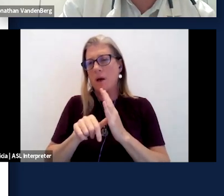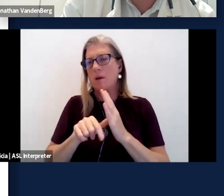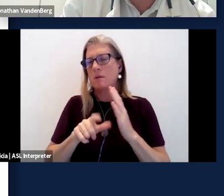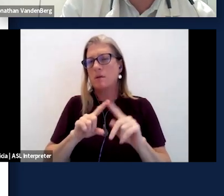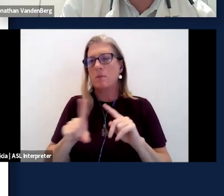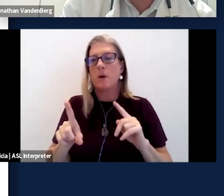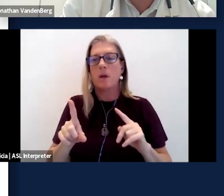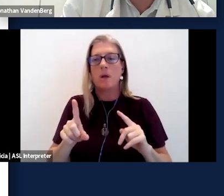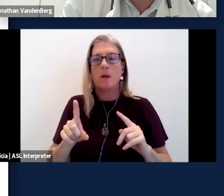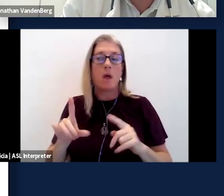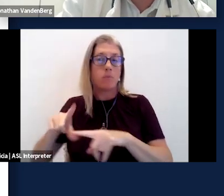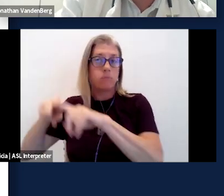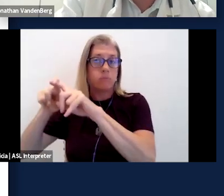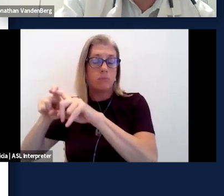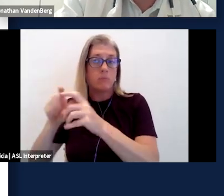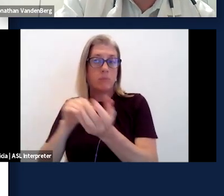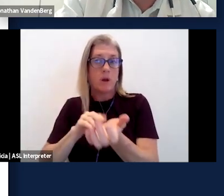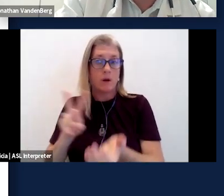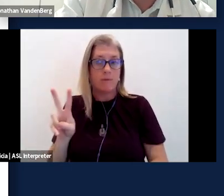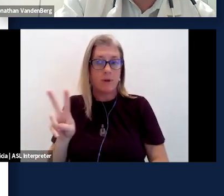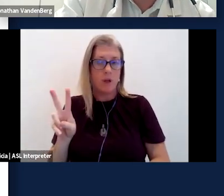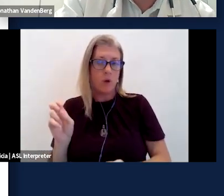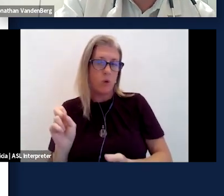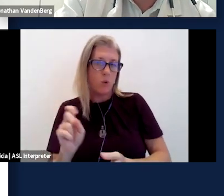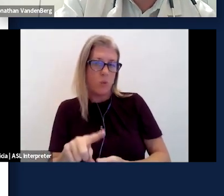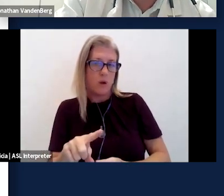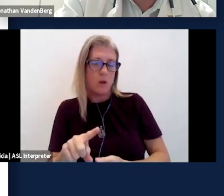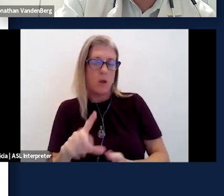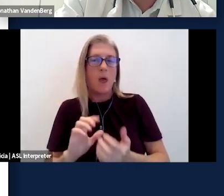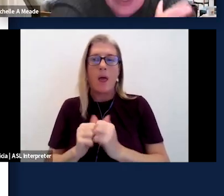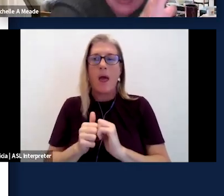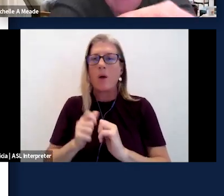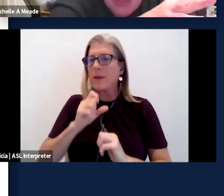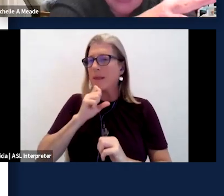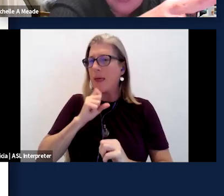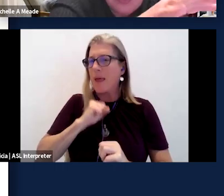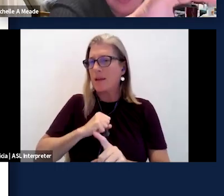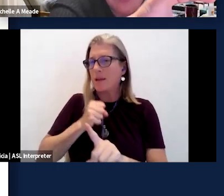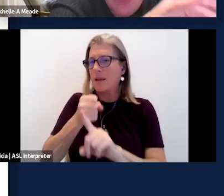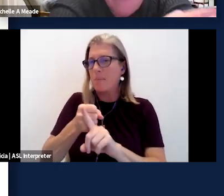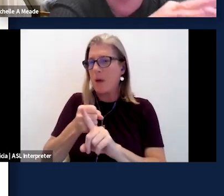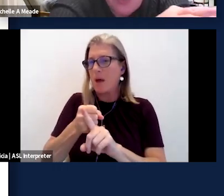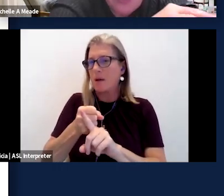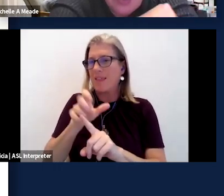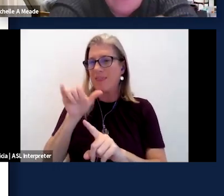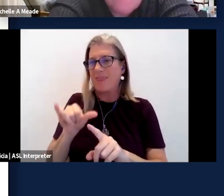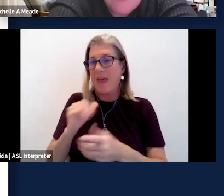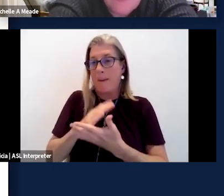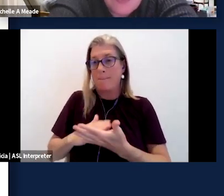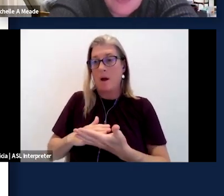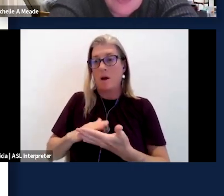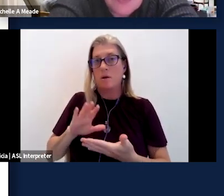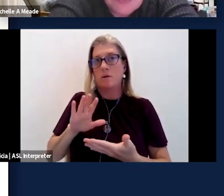one of the guys. Dr. Vandenberg, just a quick question. How does aging impact that part